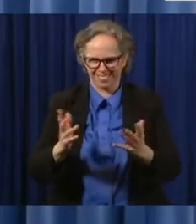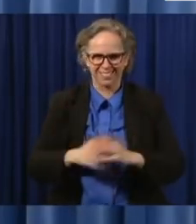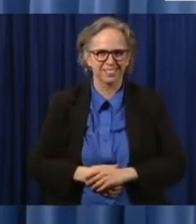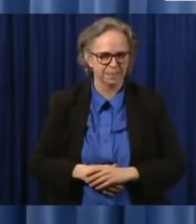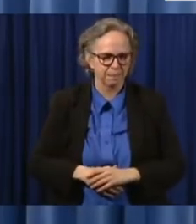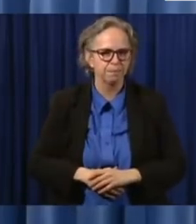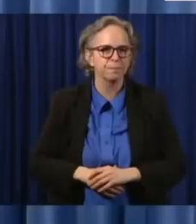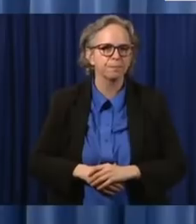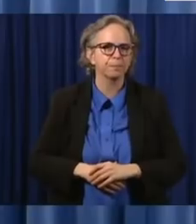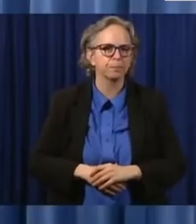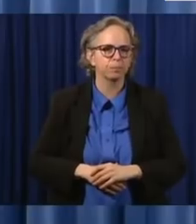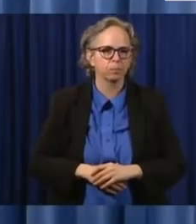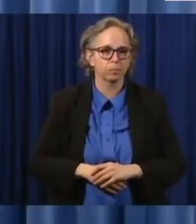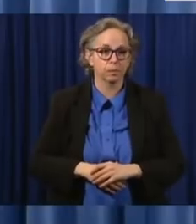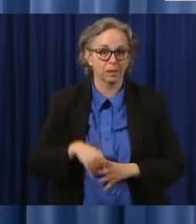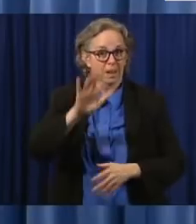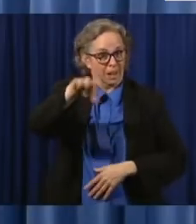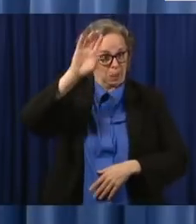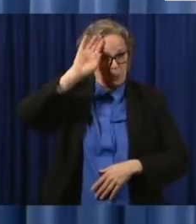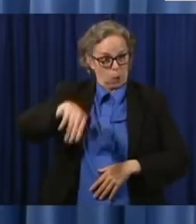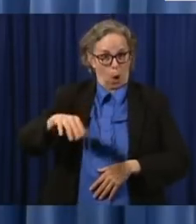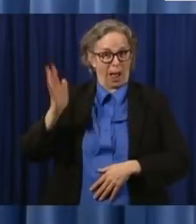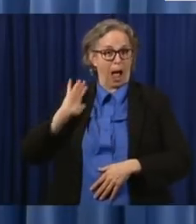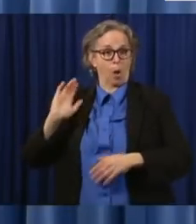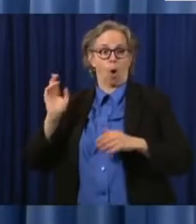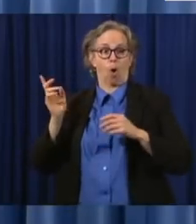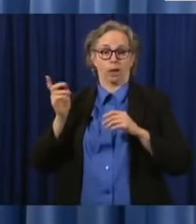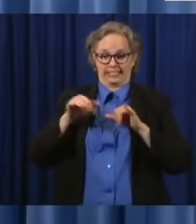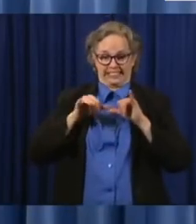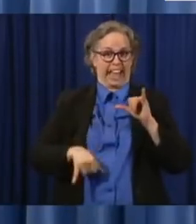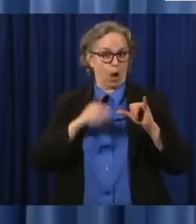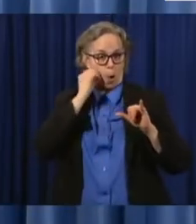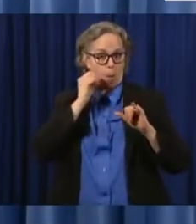Since the original stay-at-home order,